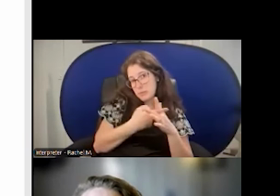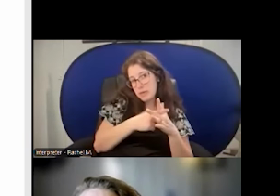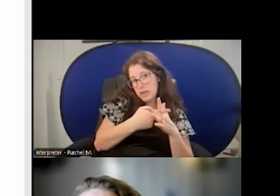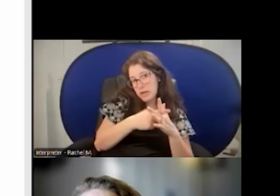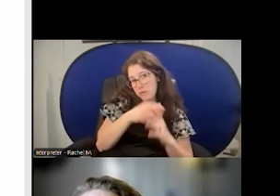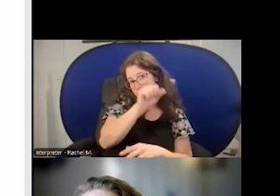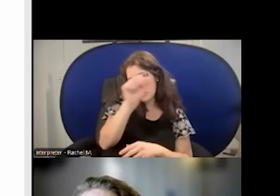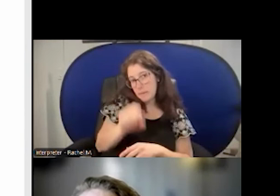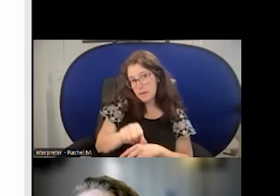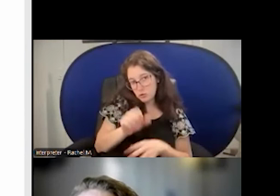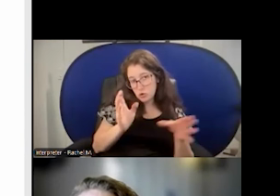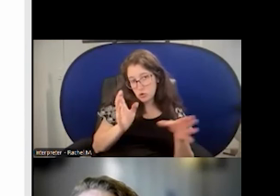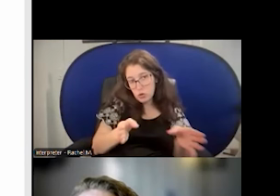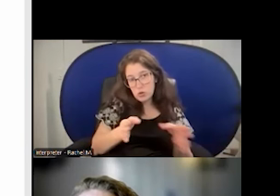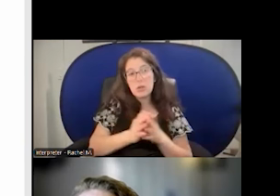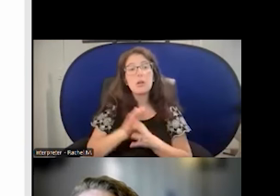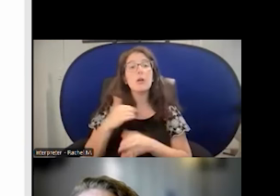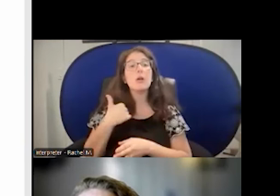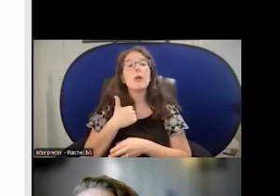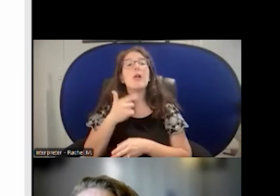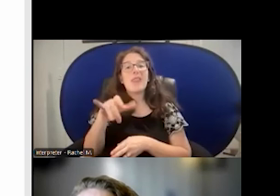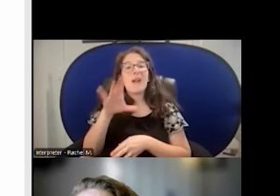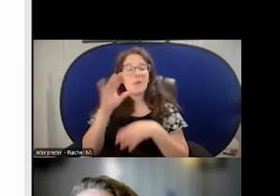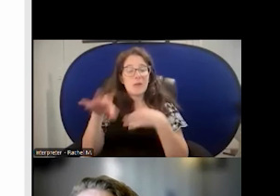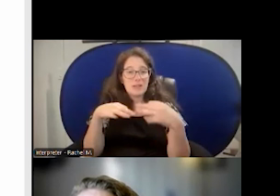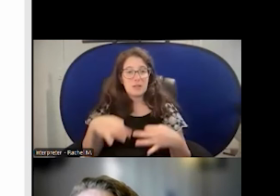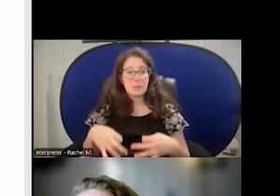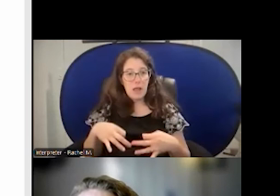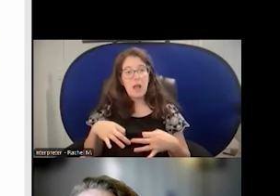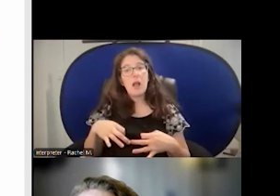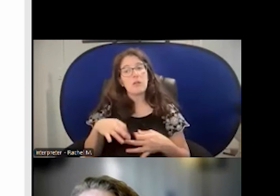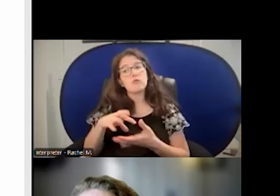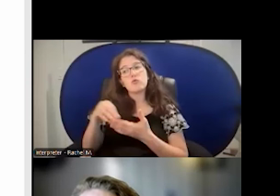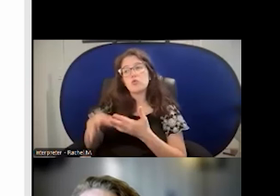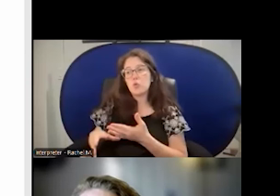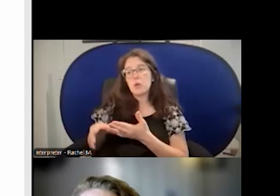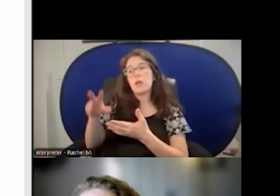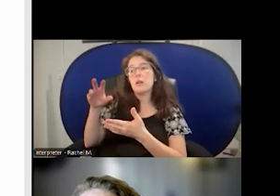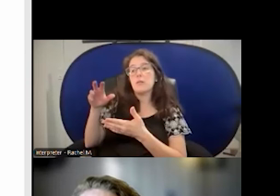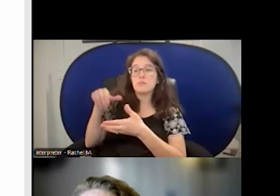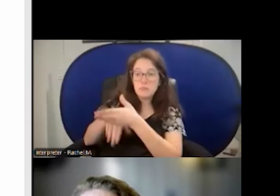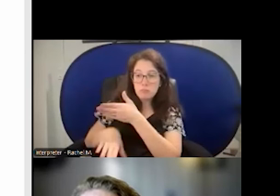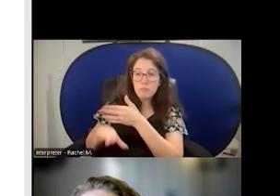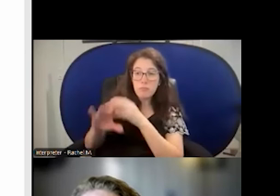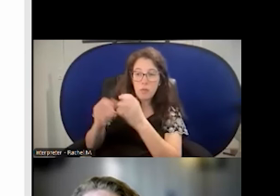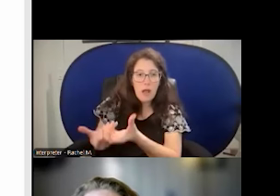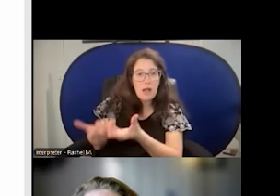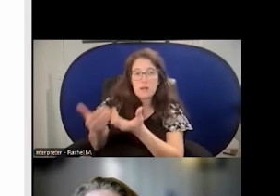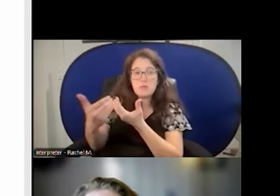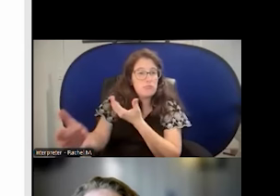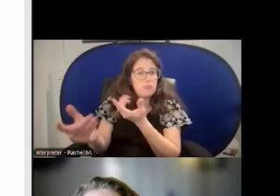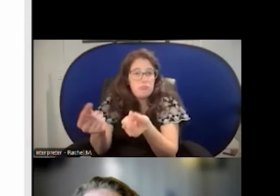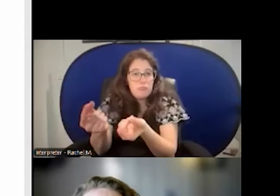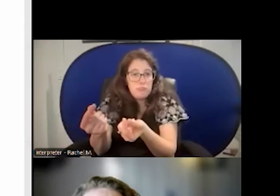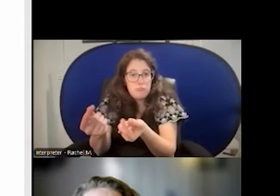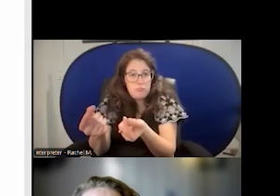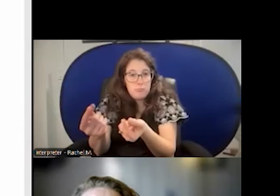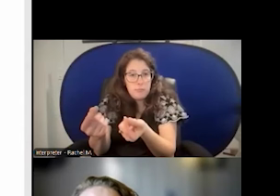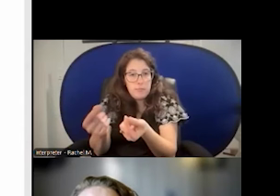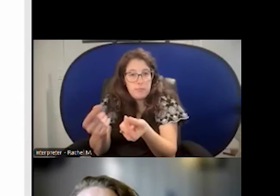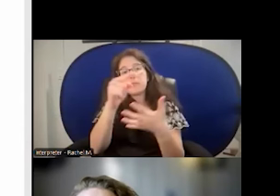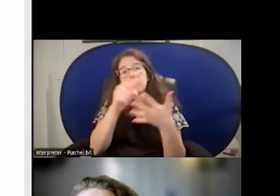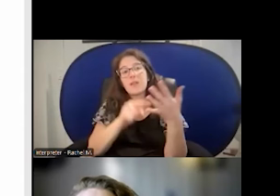students what they're supposed to do inside the class. So read the items of this module to begin, and then here are their activities they're going to